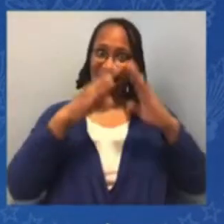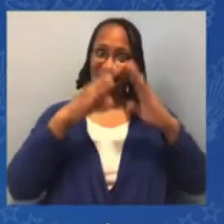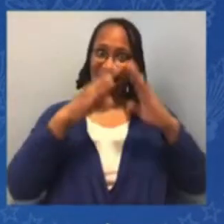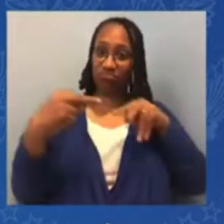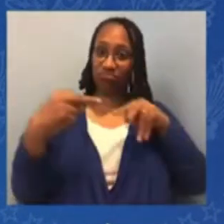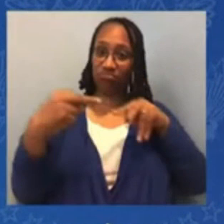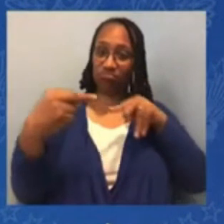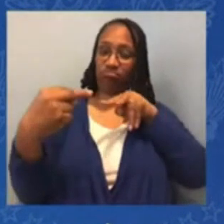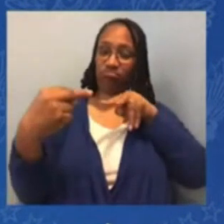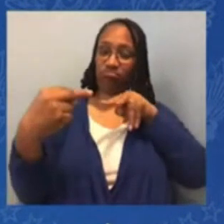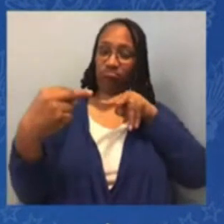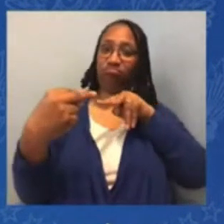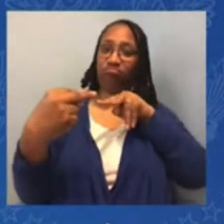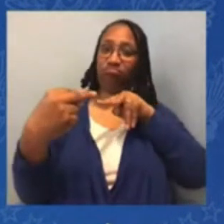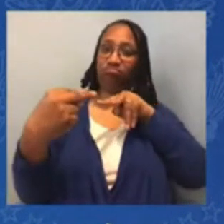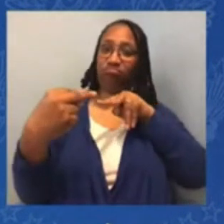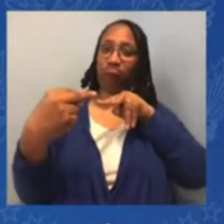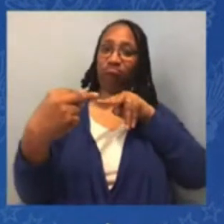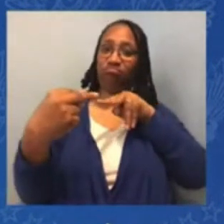impossible